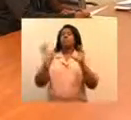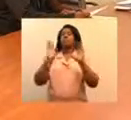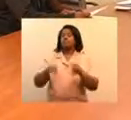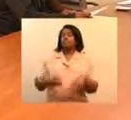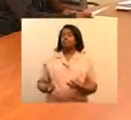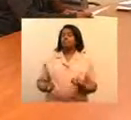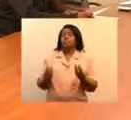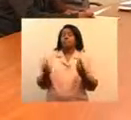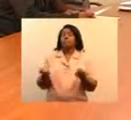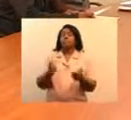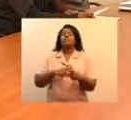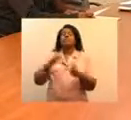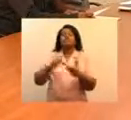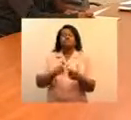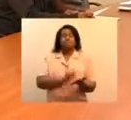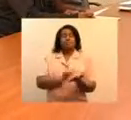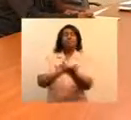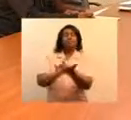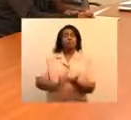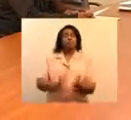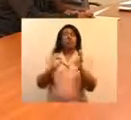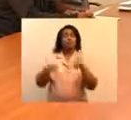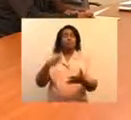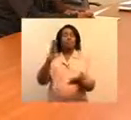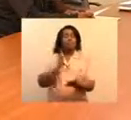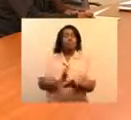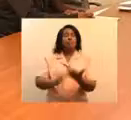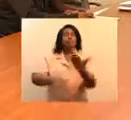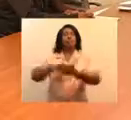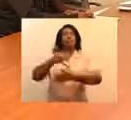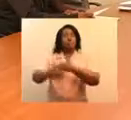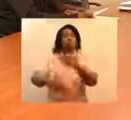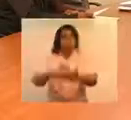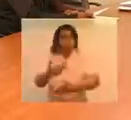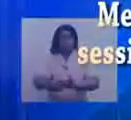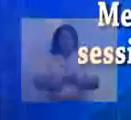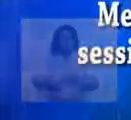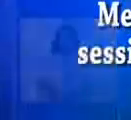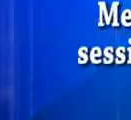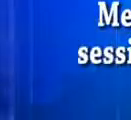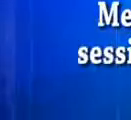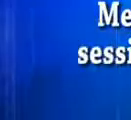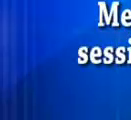good reason to believe that resolution of the dispute is unlikely.